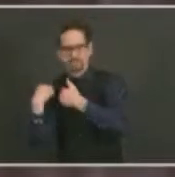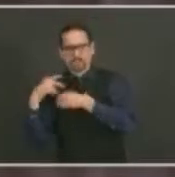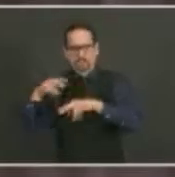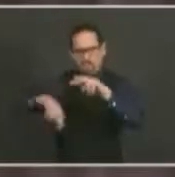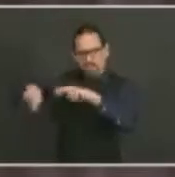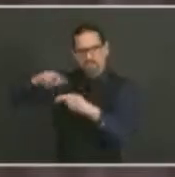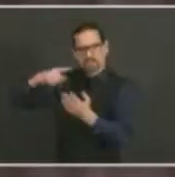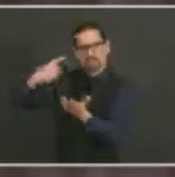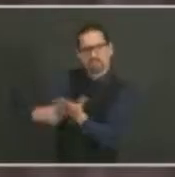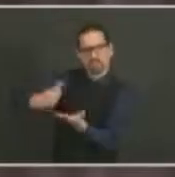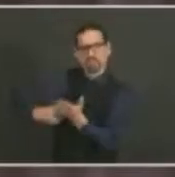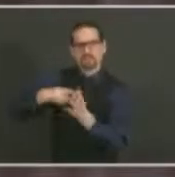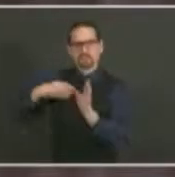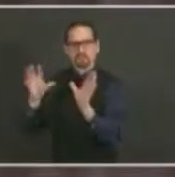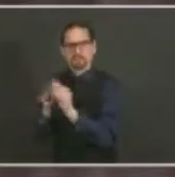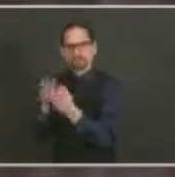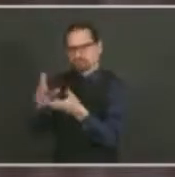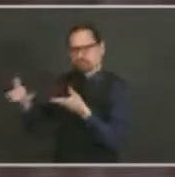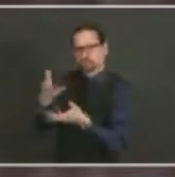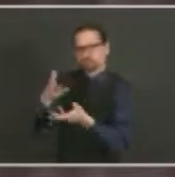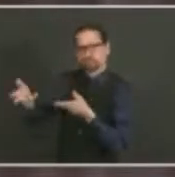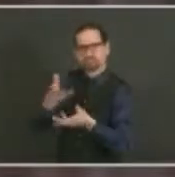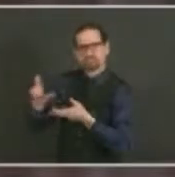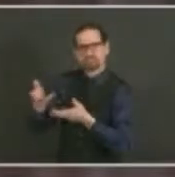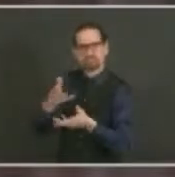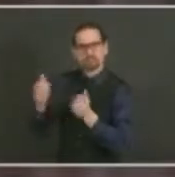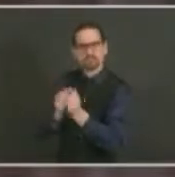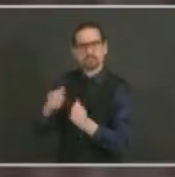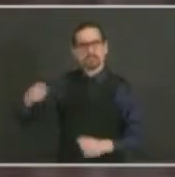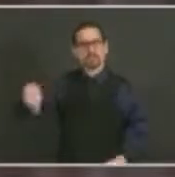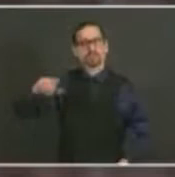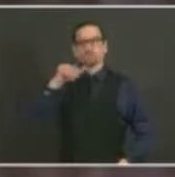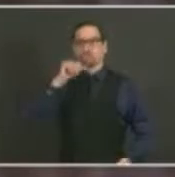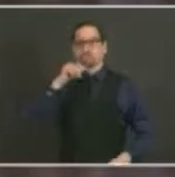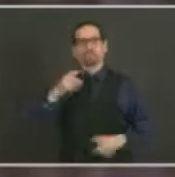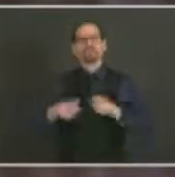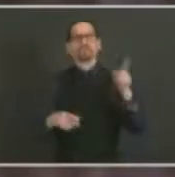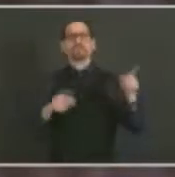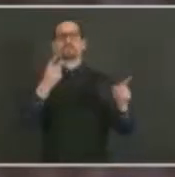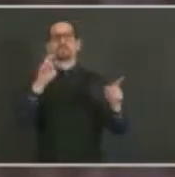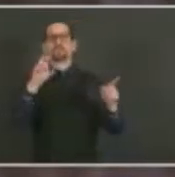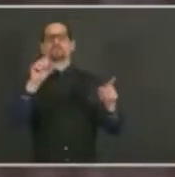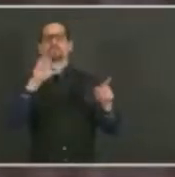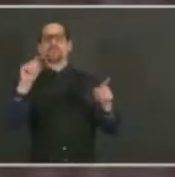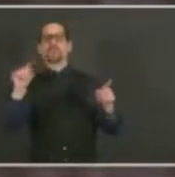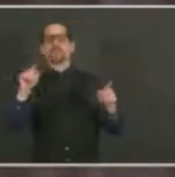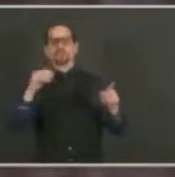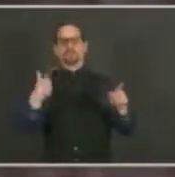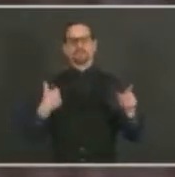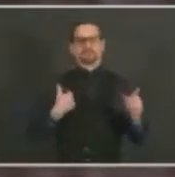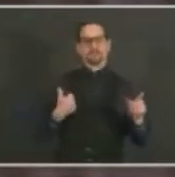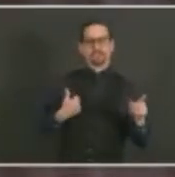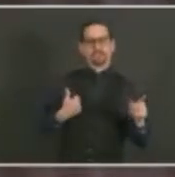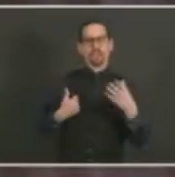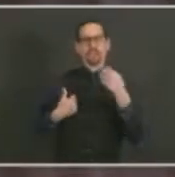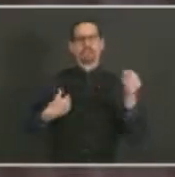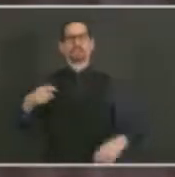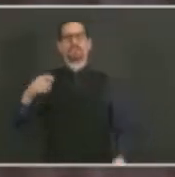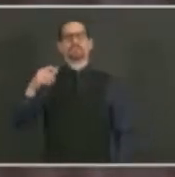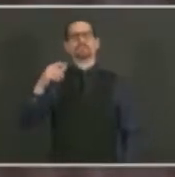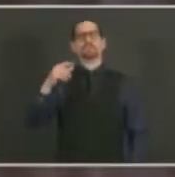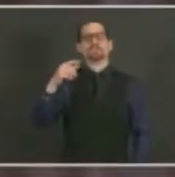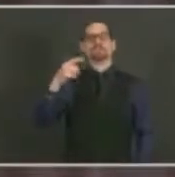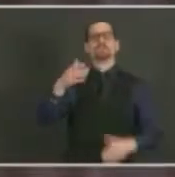track and that I have full understanding of what our team is doing in the state so we can hit the